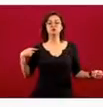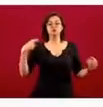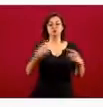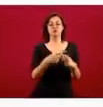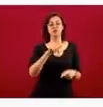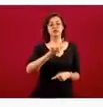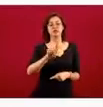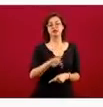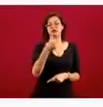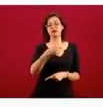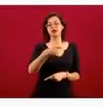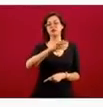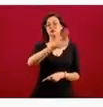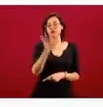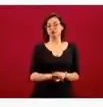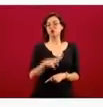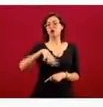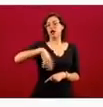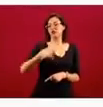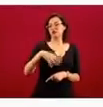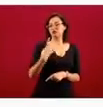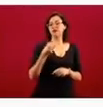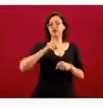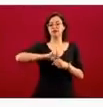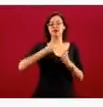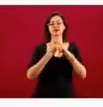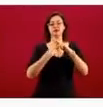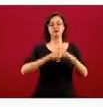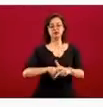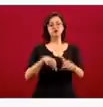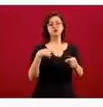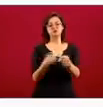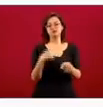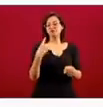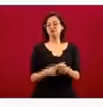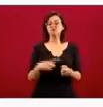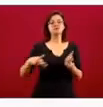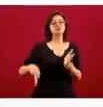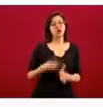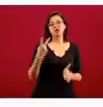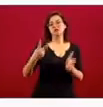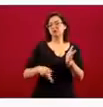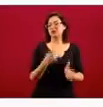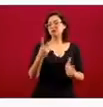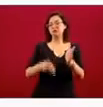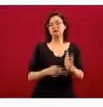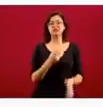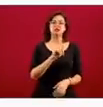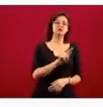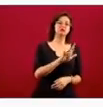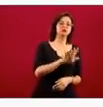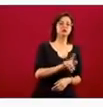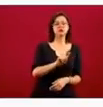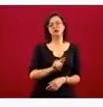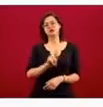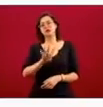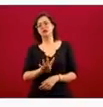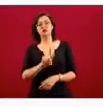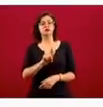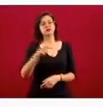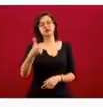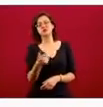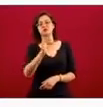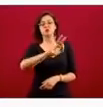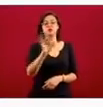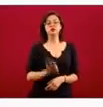we still have a 76% distribution of cases that has been sustained throughout the